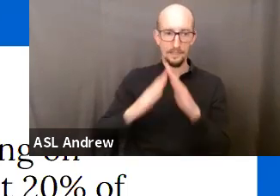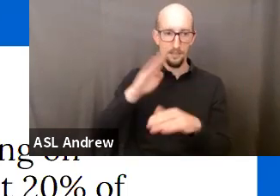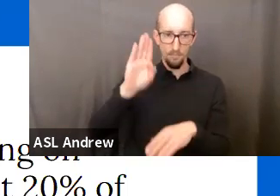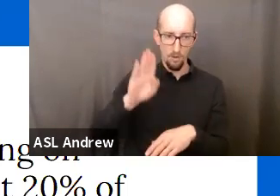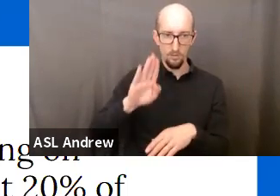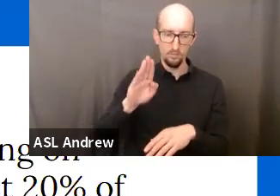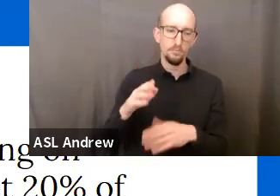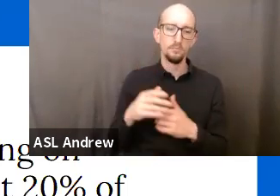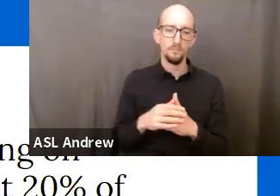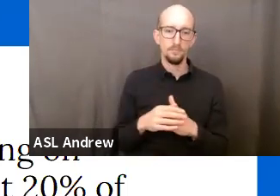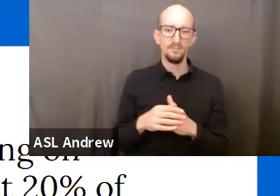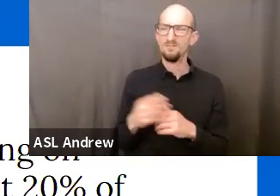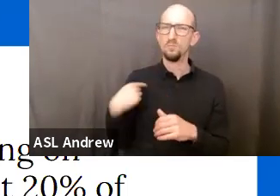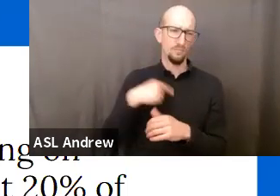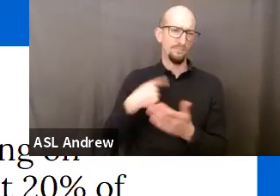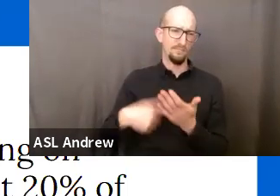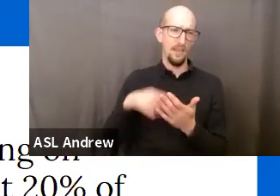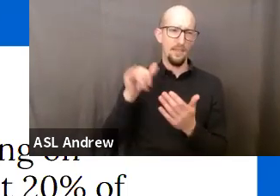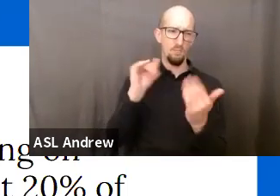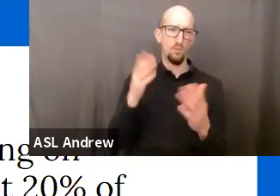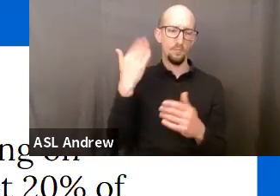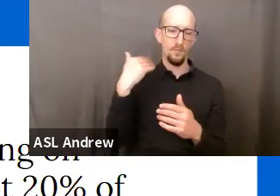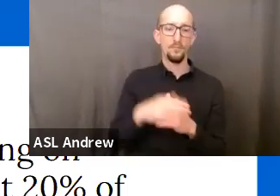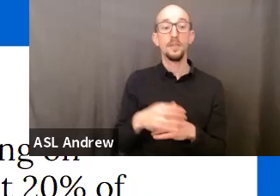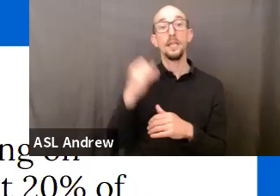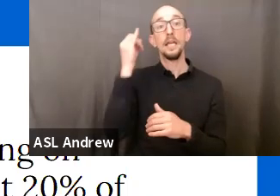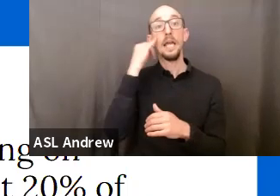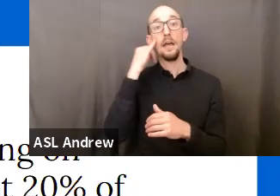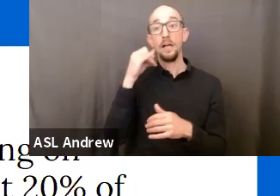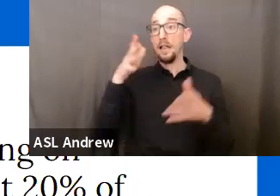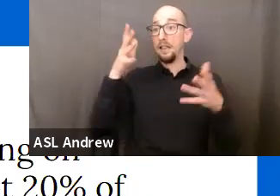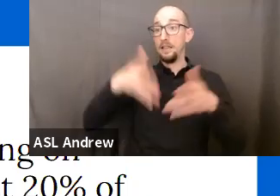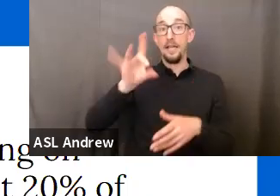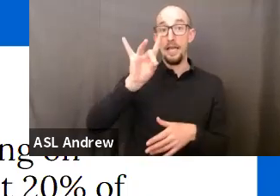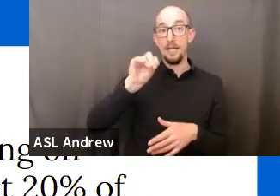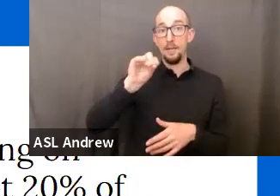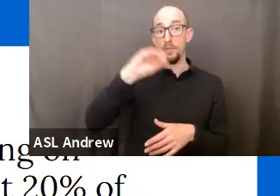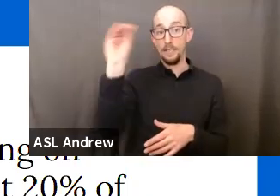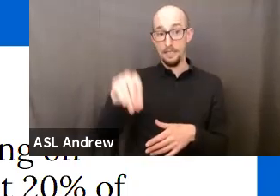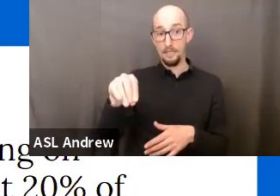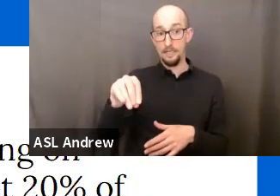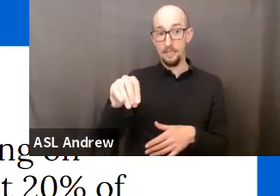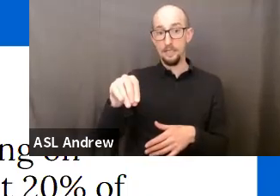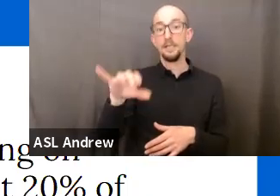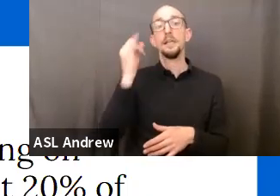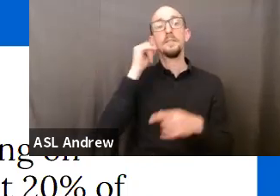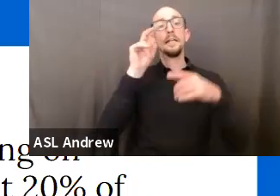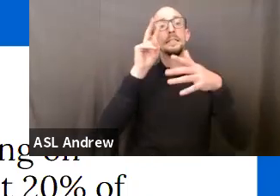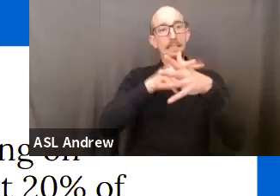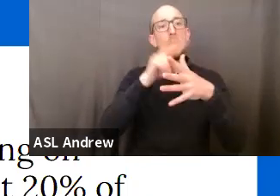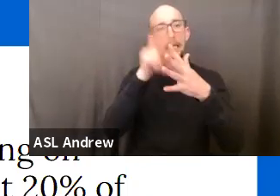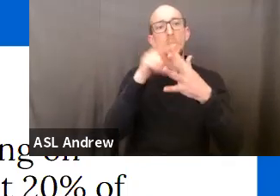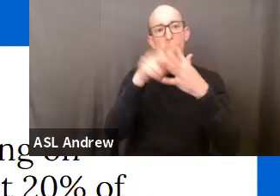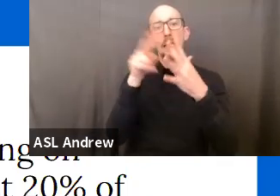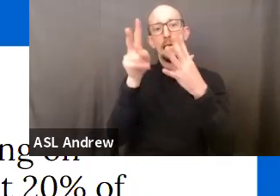then if you equally distributed the remaining seats across tiers, what that